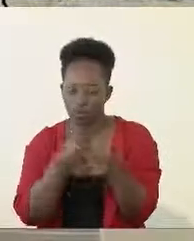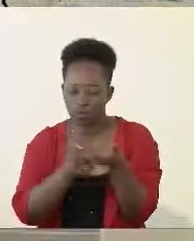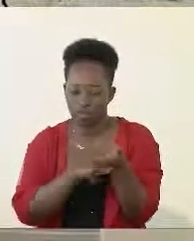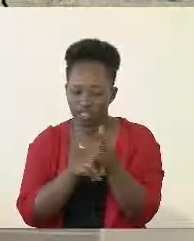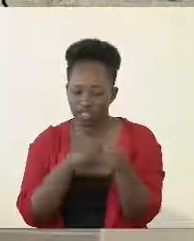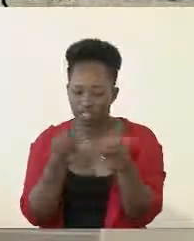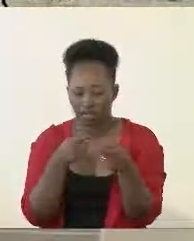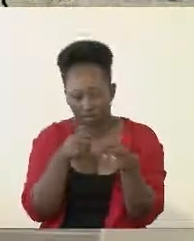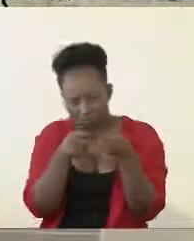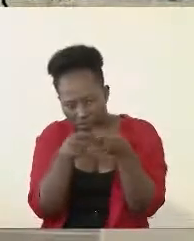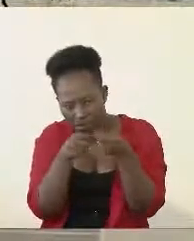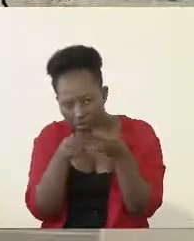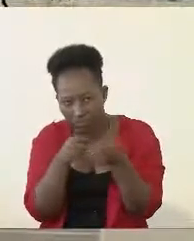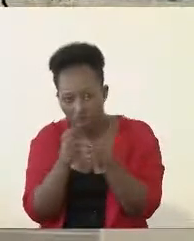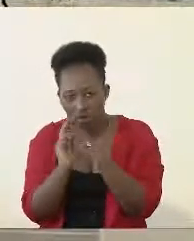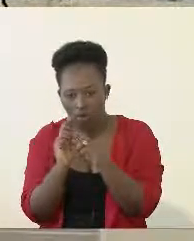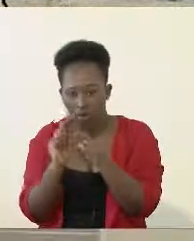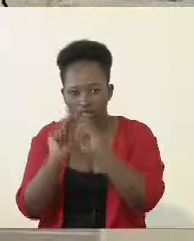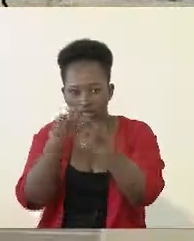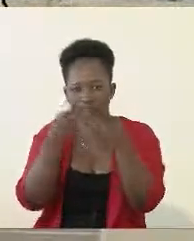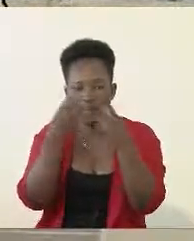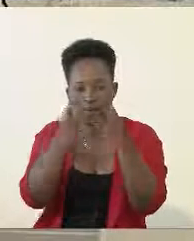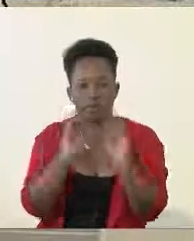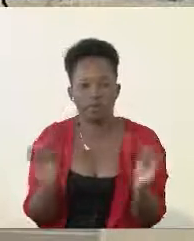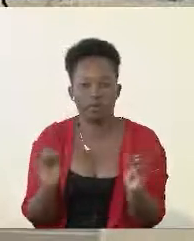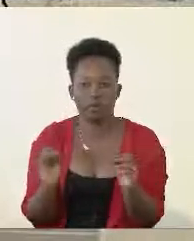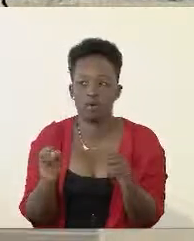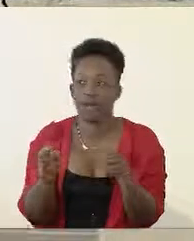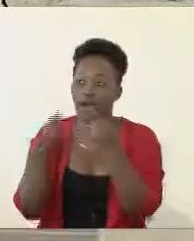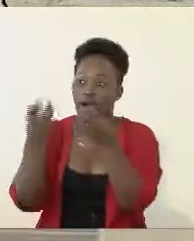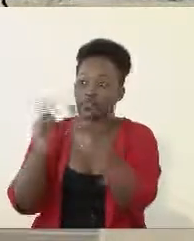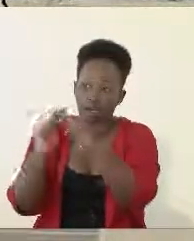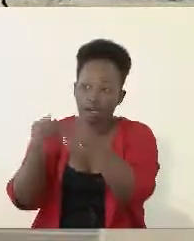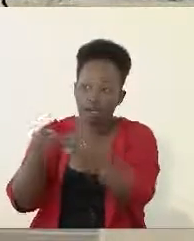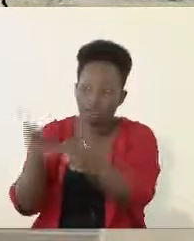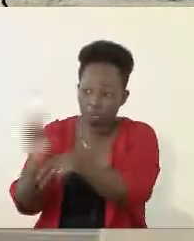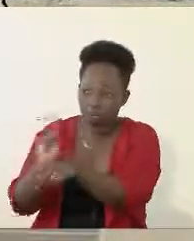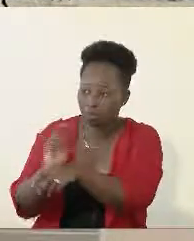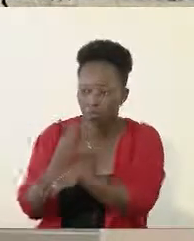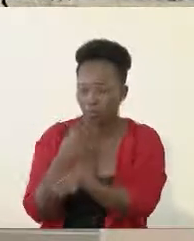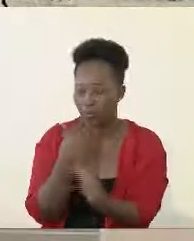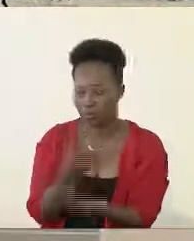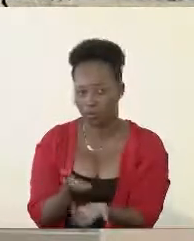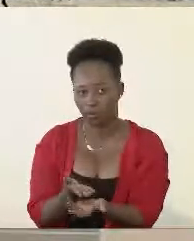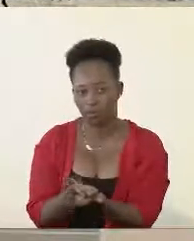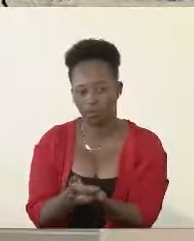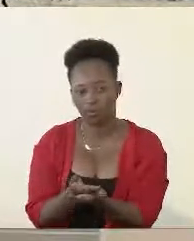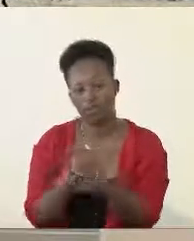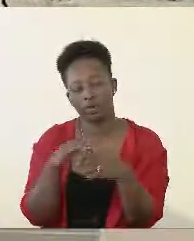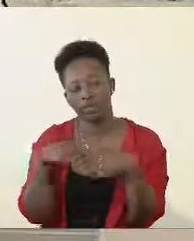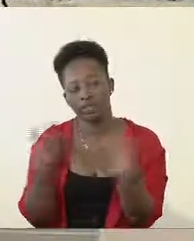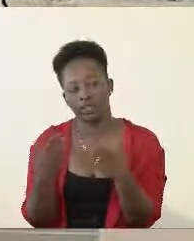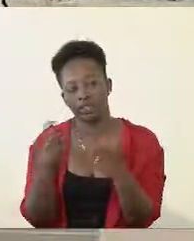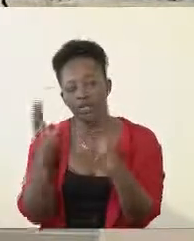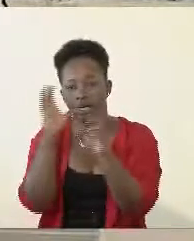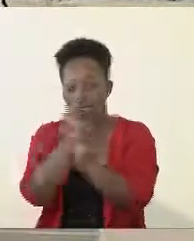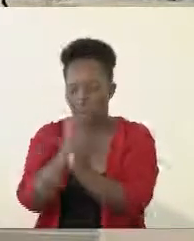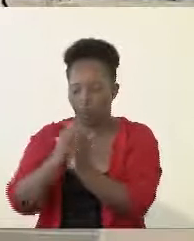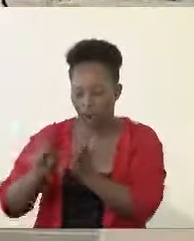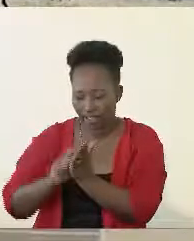mistakes. You did business management and organization in the senior force. So these mistakes are made within the